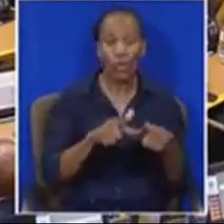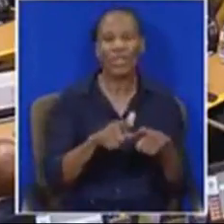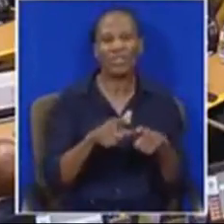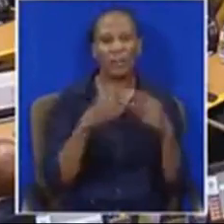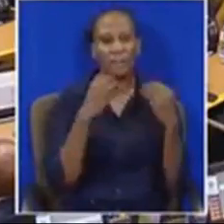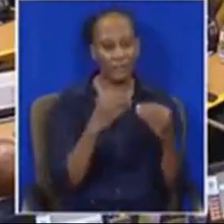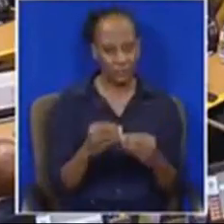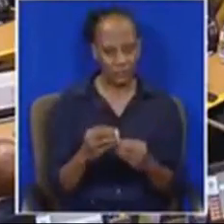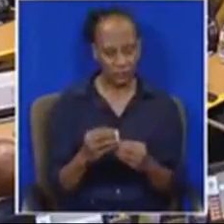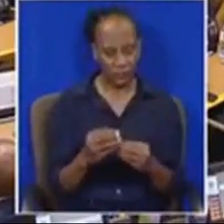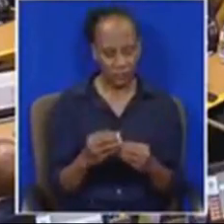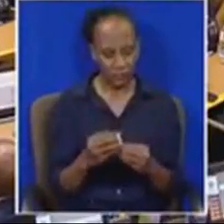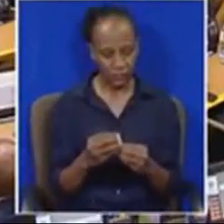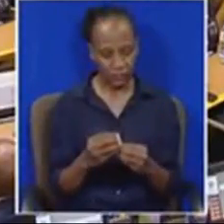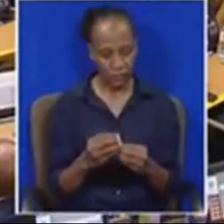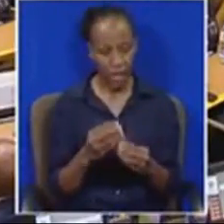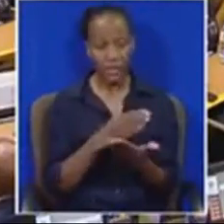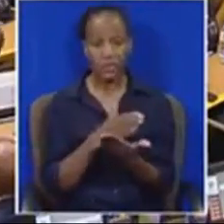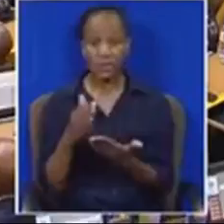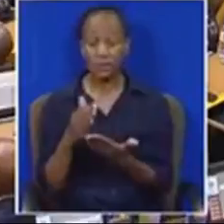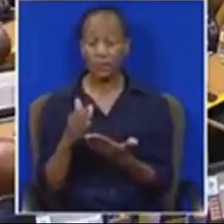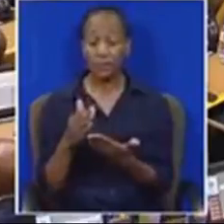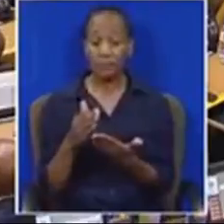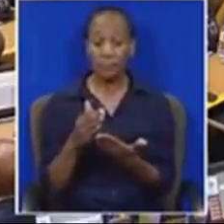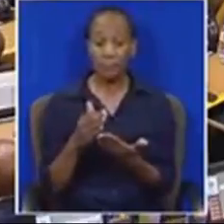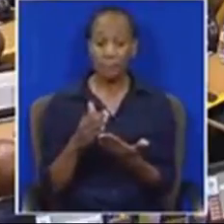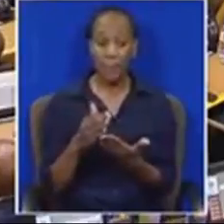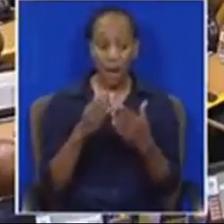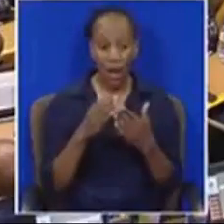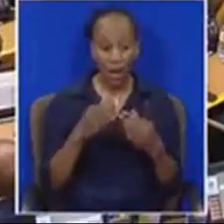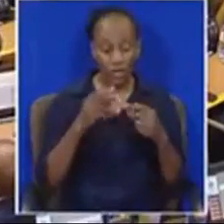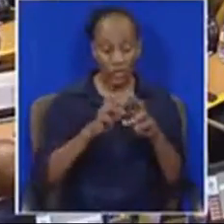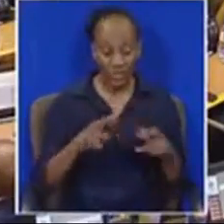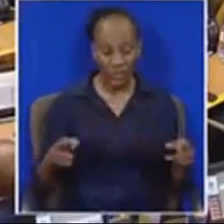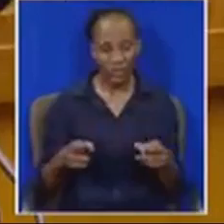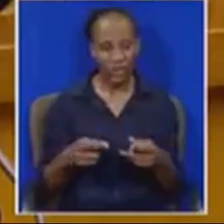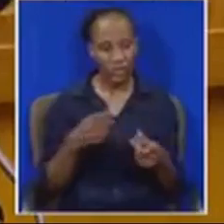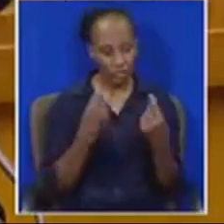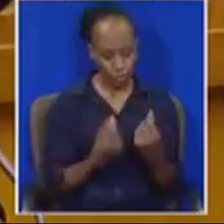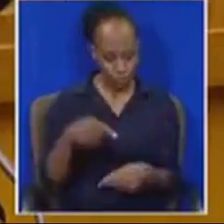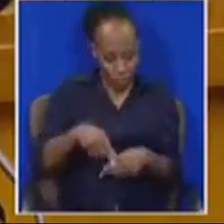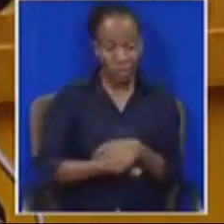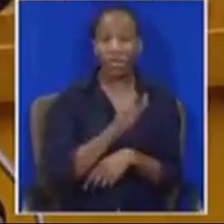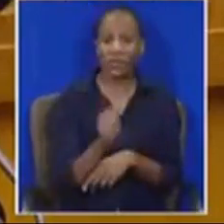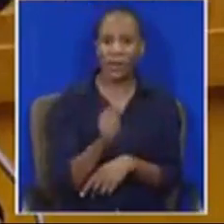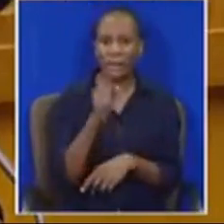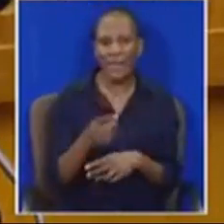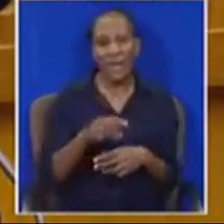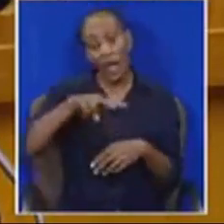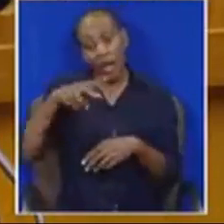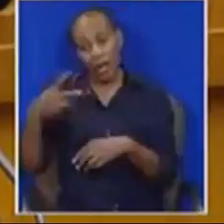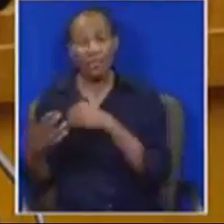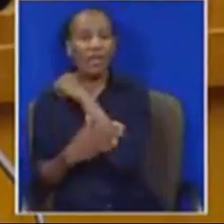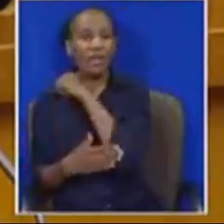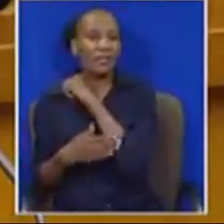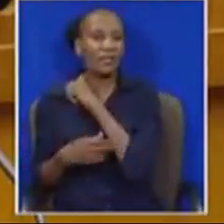may have been imported from a number of countries, thus creating jobs in other countries where